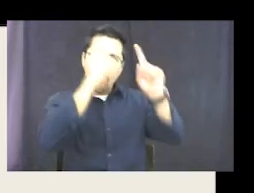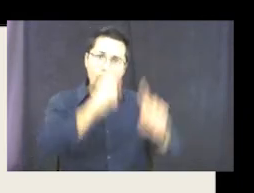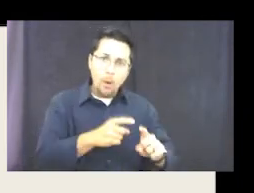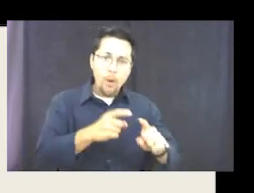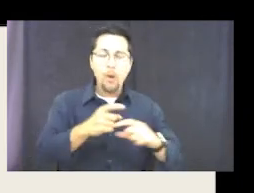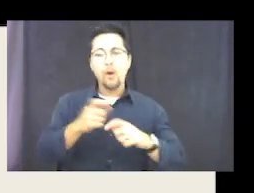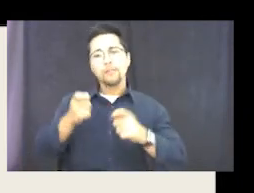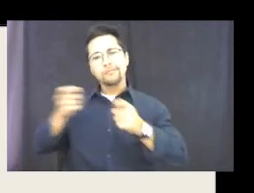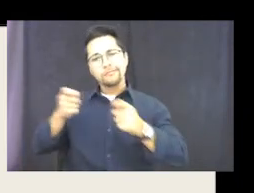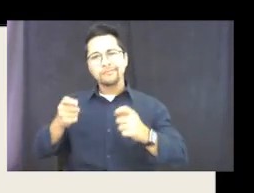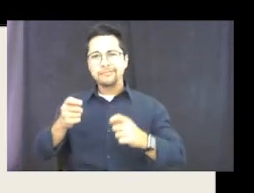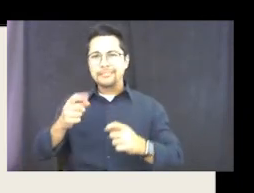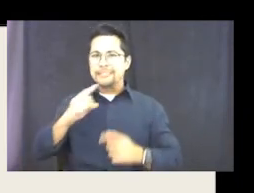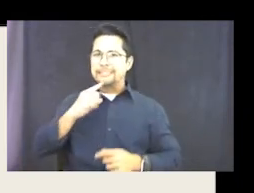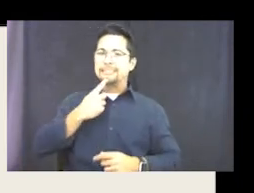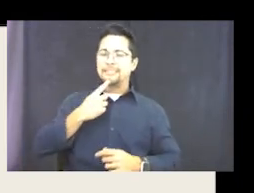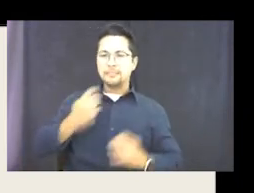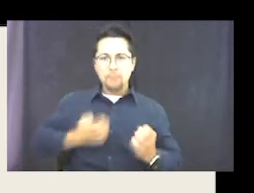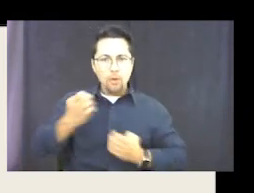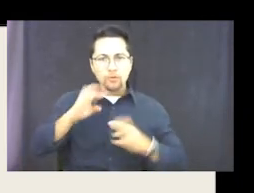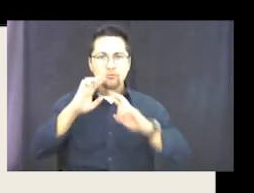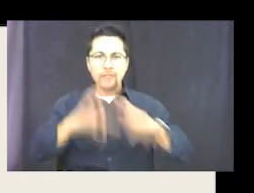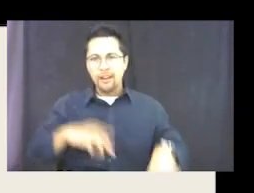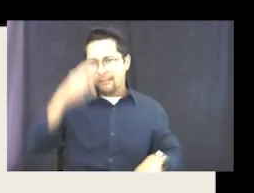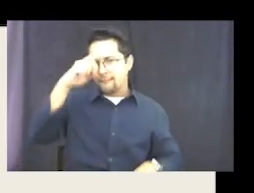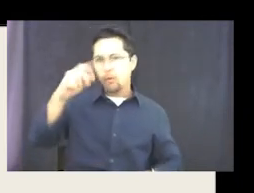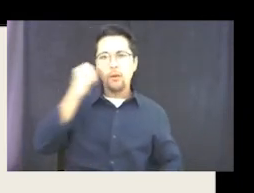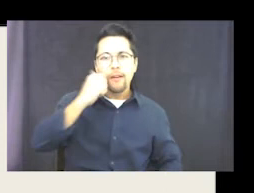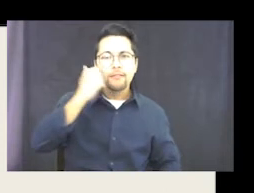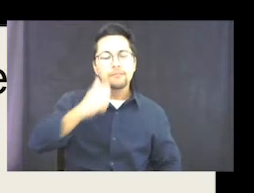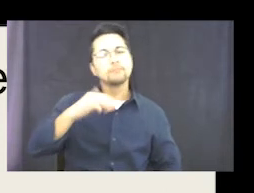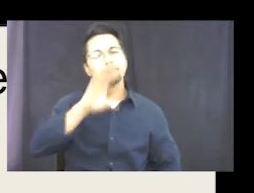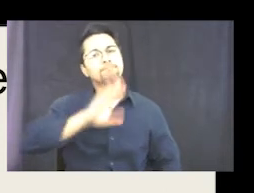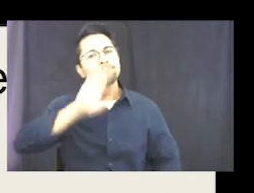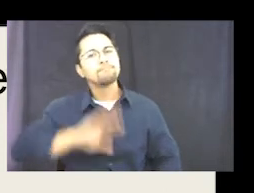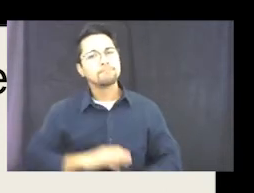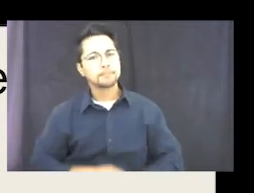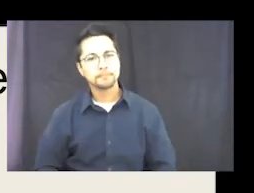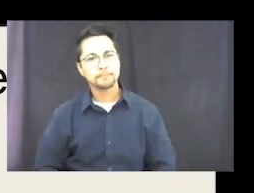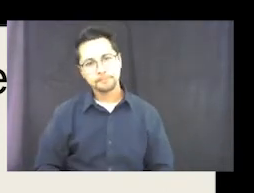regulating intense emotional reactions to daily frustrations.